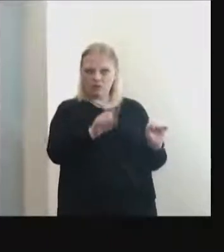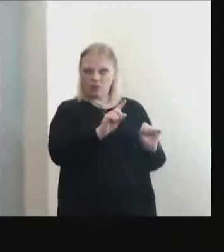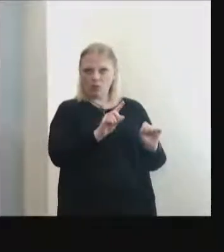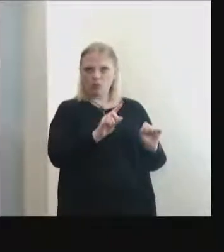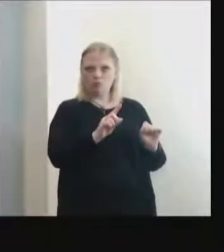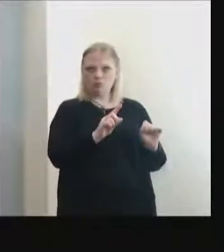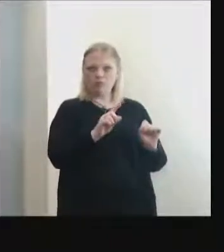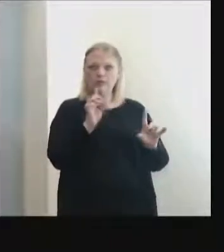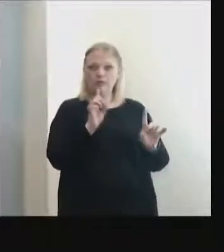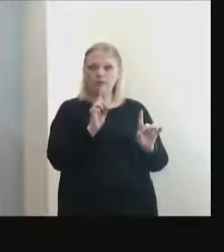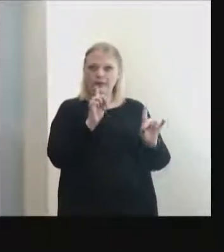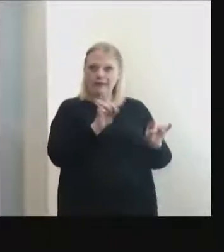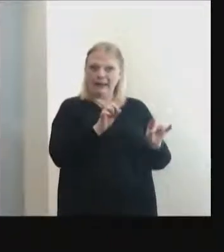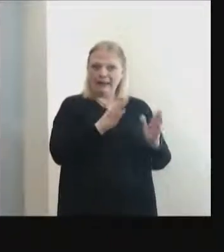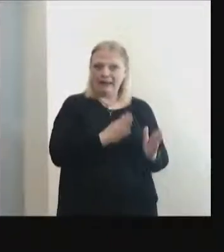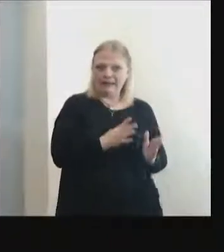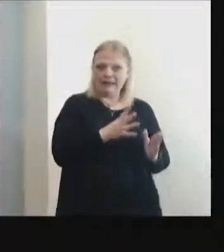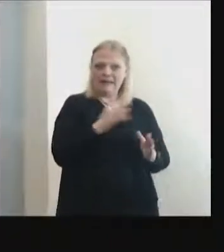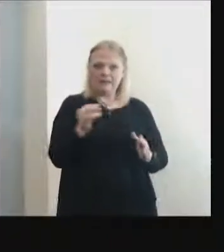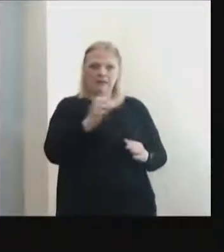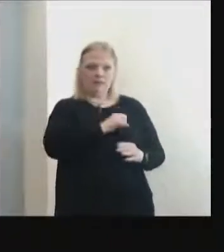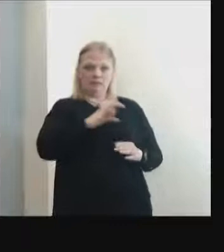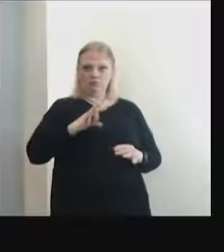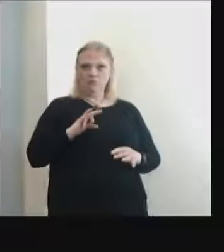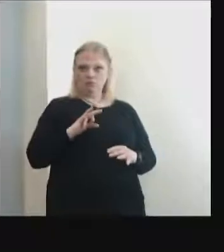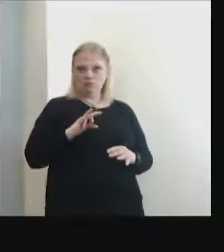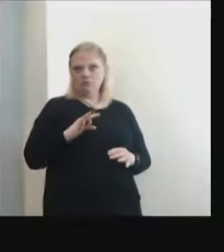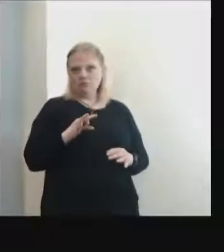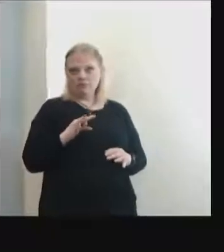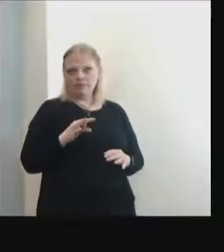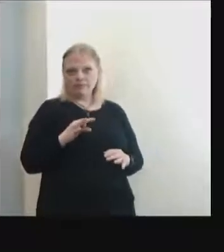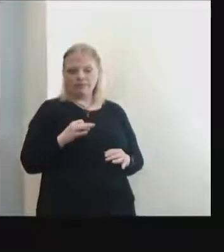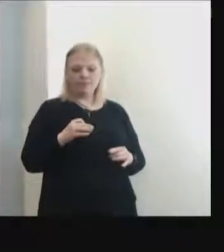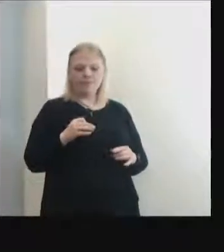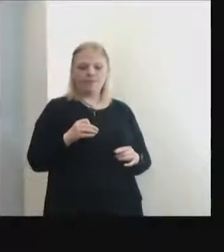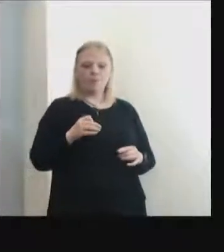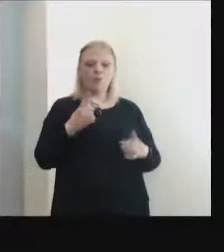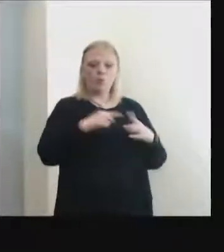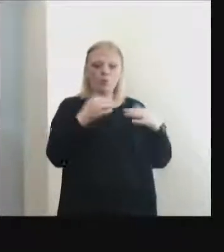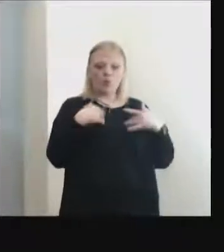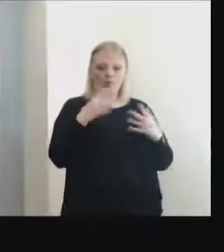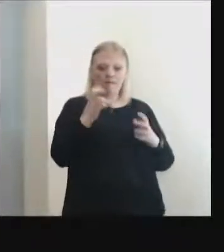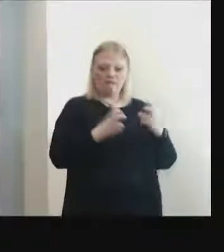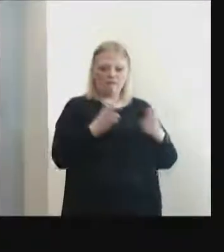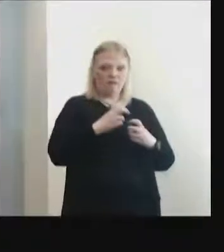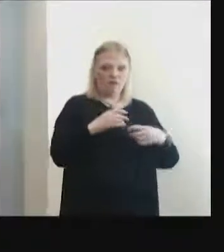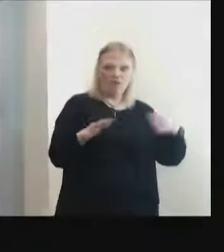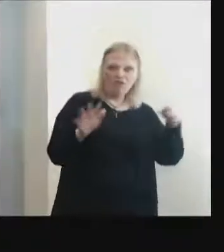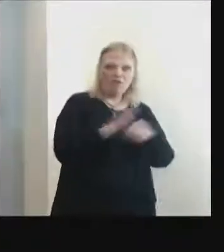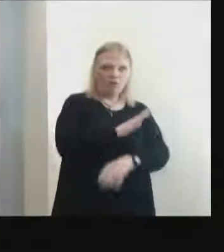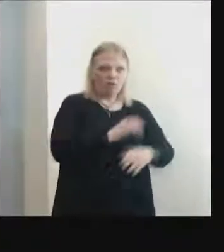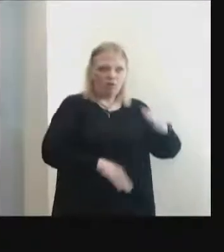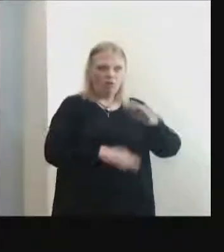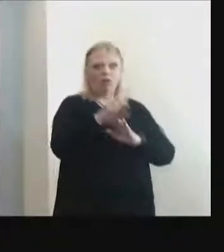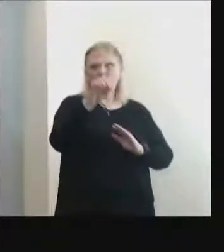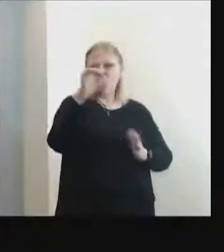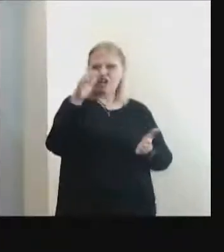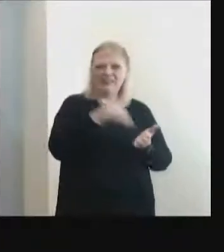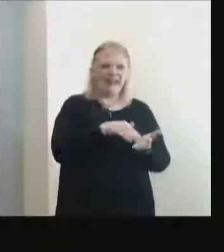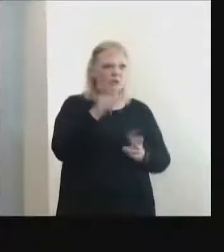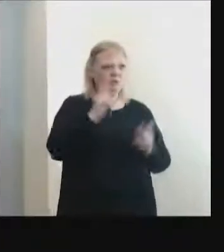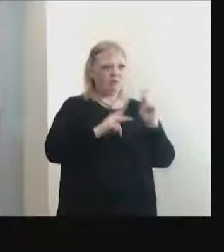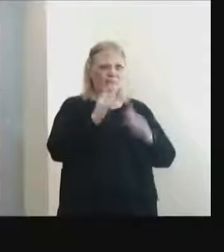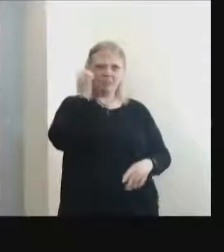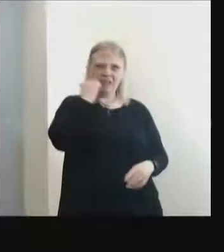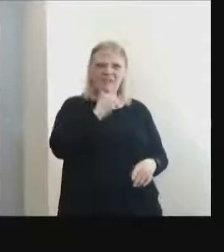only are the attendees, but those who are working there. When you have the fair, if it's at full go guns, there's 100,000 people there per day. It's